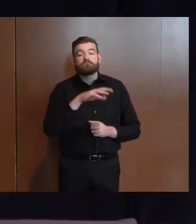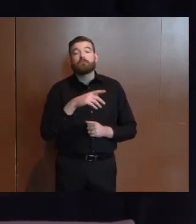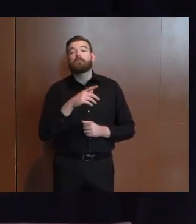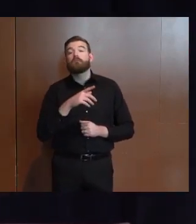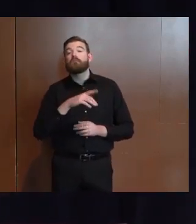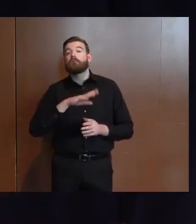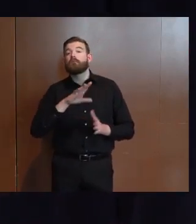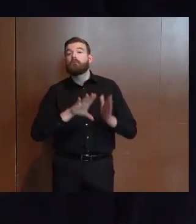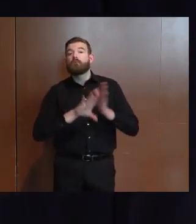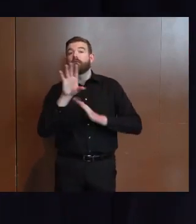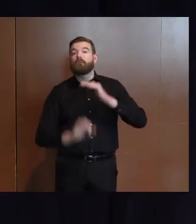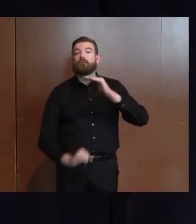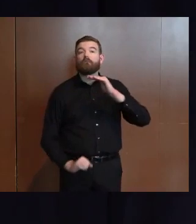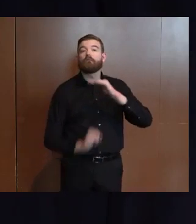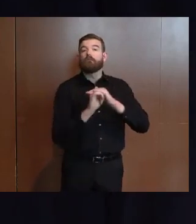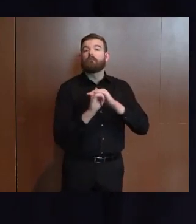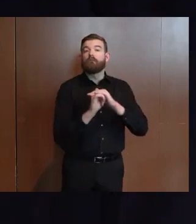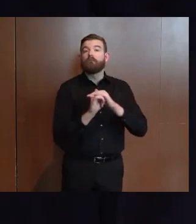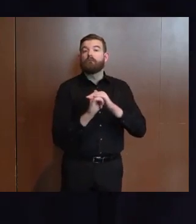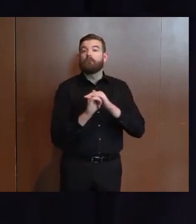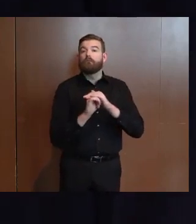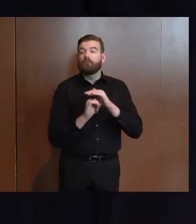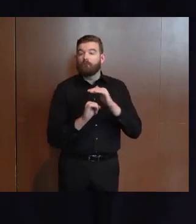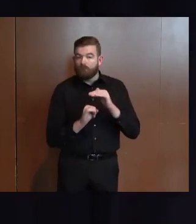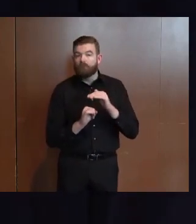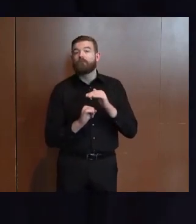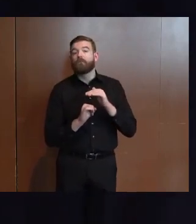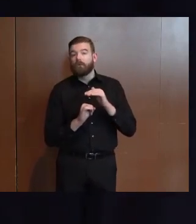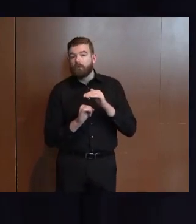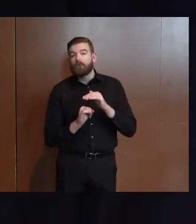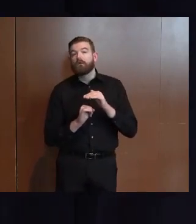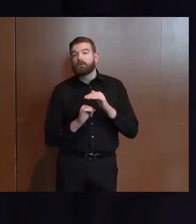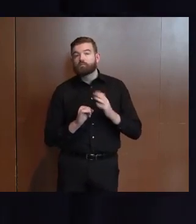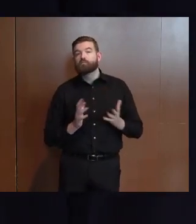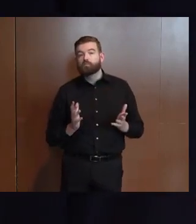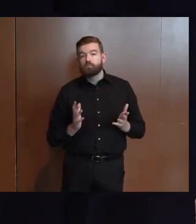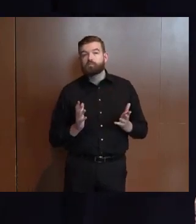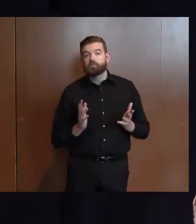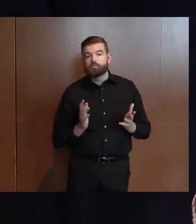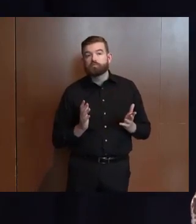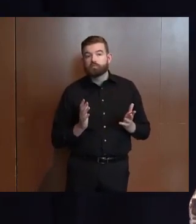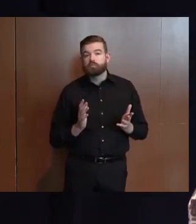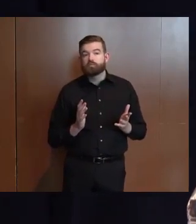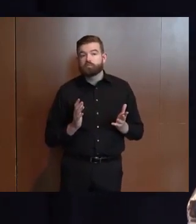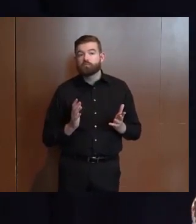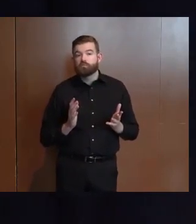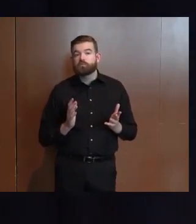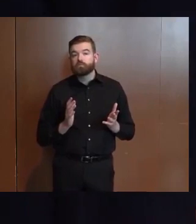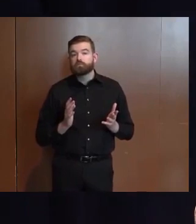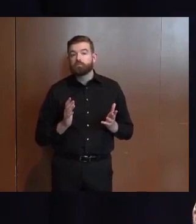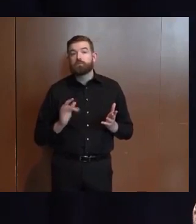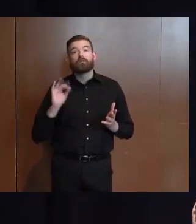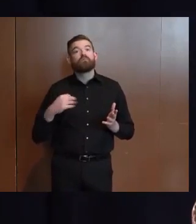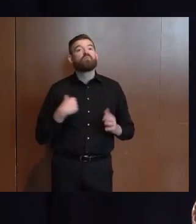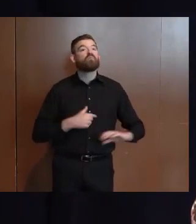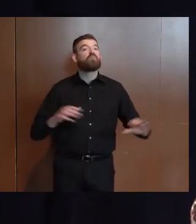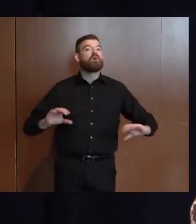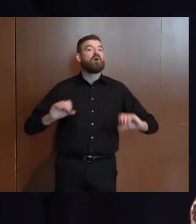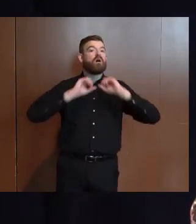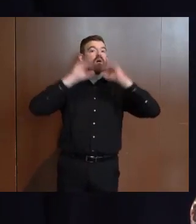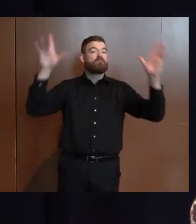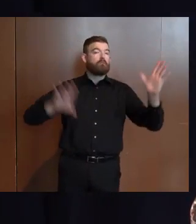had identified that as on a statewide basis if we did nothing, it would be here today.